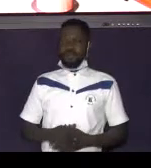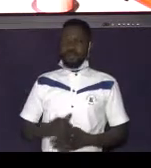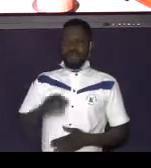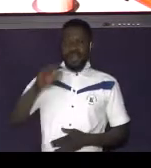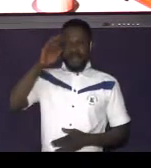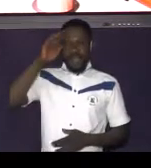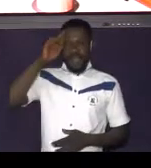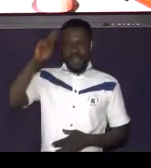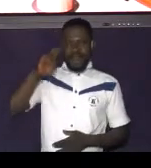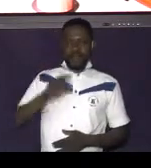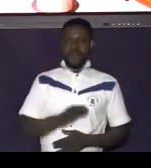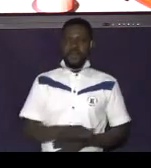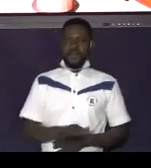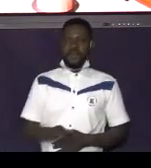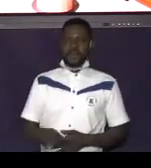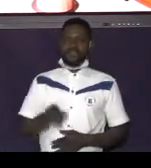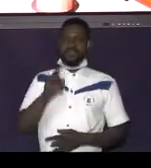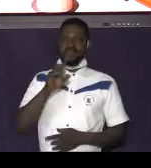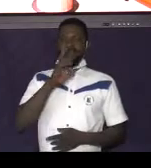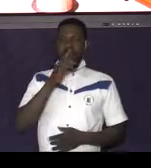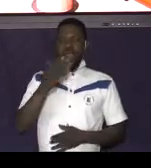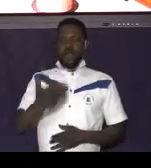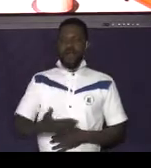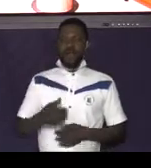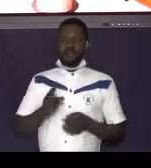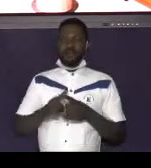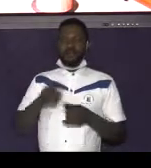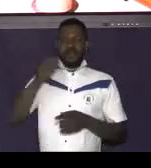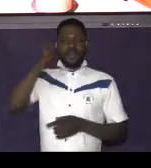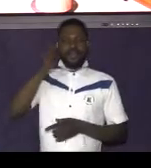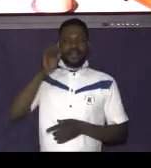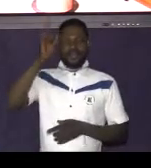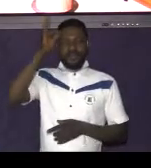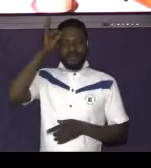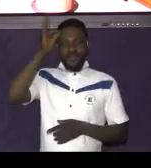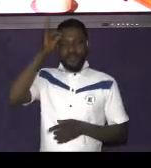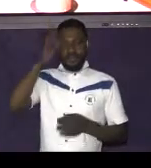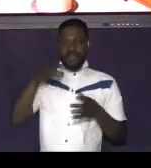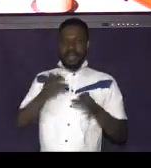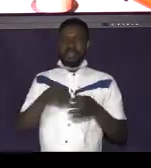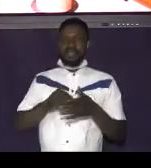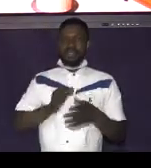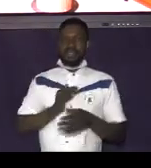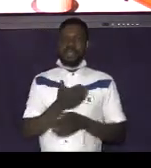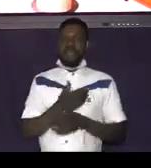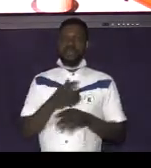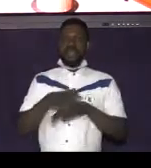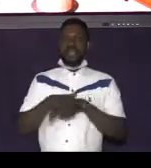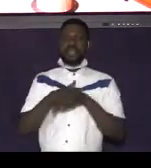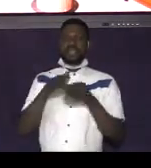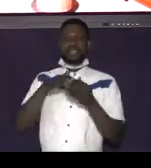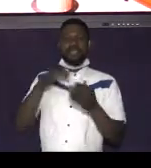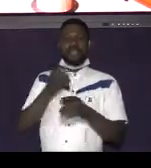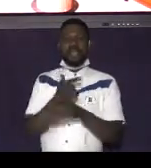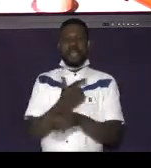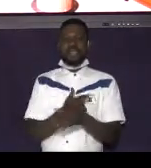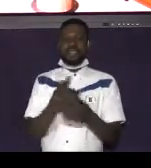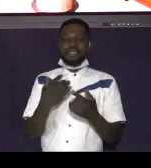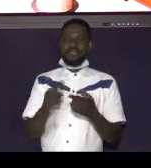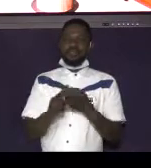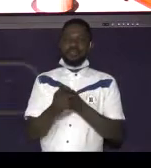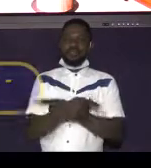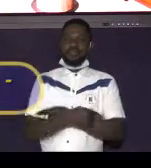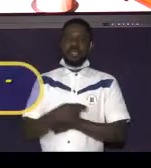Hello, pupils. You're welcome to Auntie Fumi's class. In our English Studies lesson today, we'll be